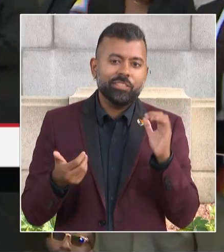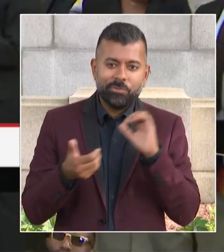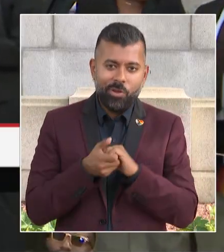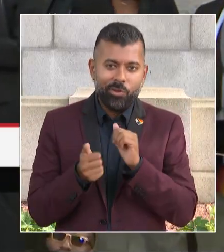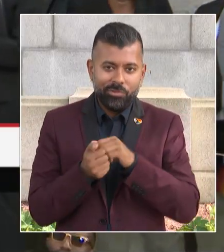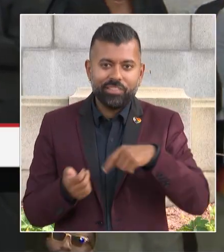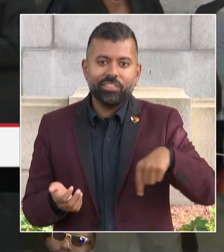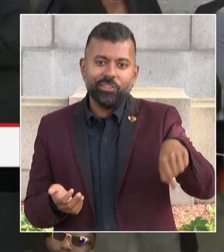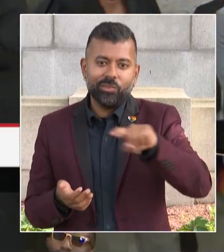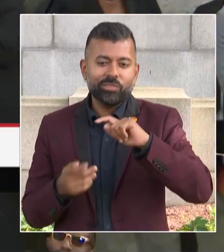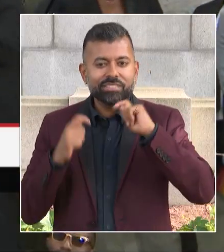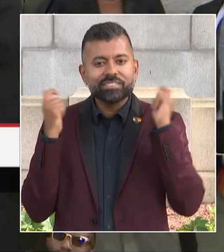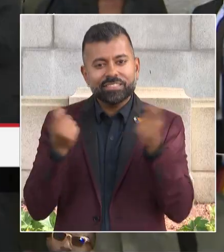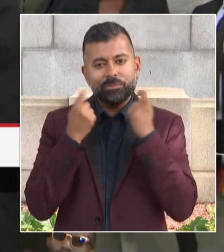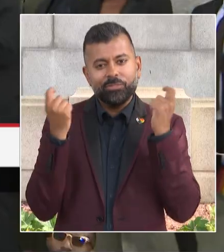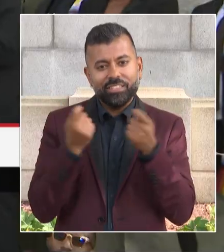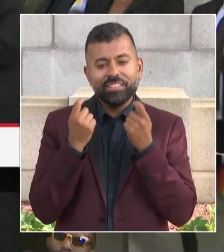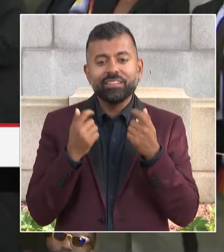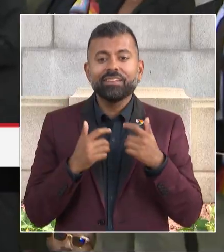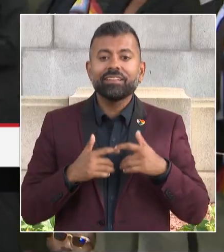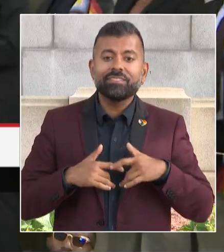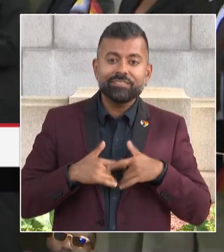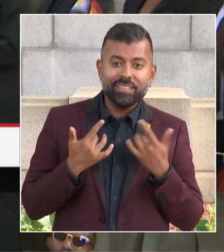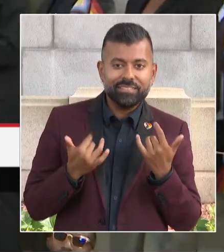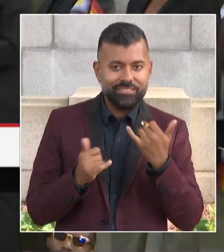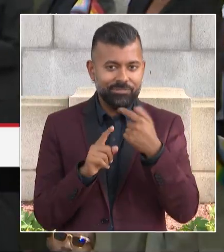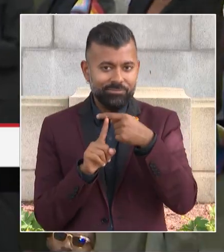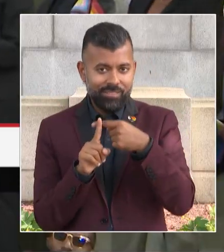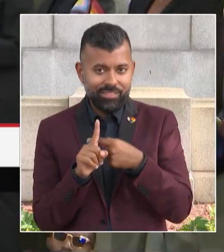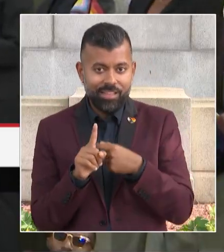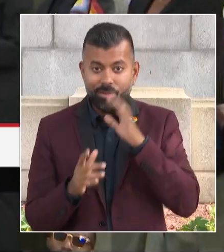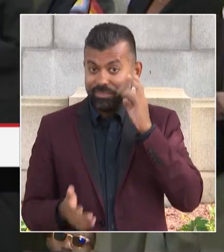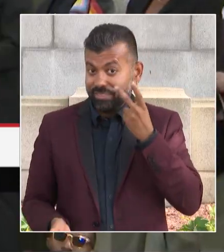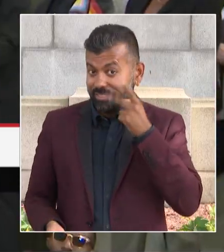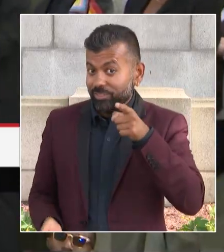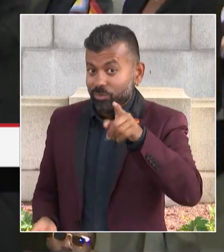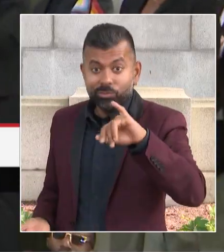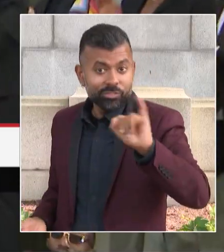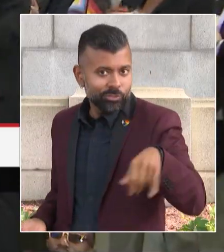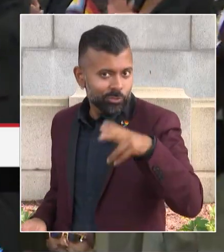throughout this month. And we'll see you at the Pride Parade on June 7th through Ward 2.